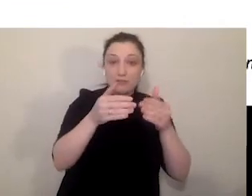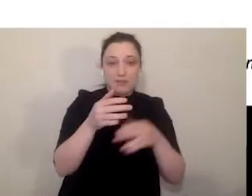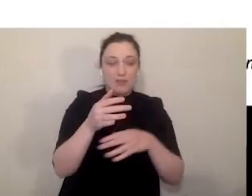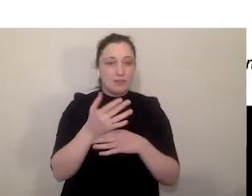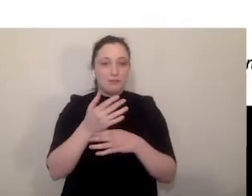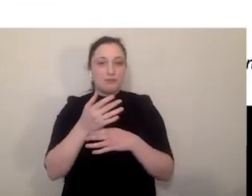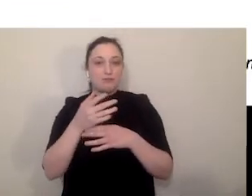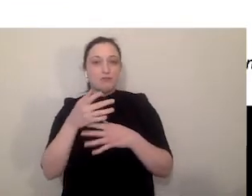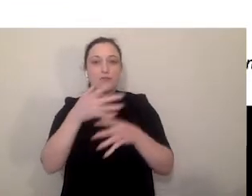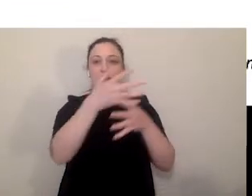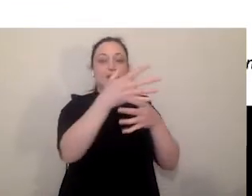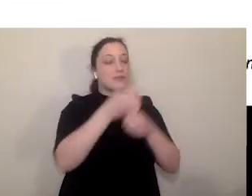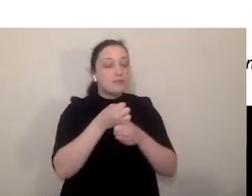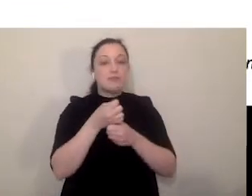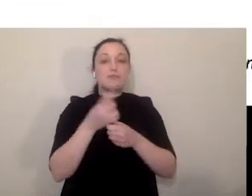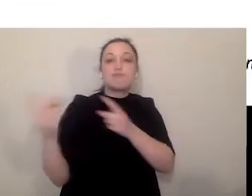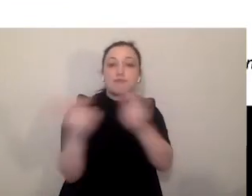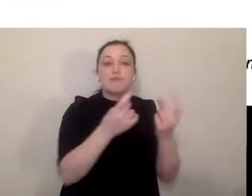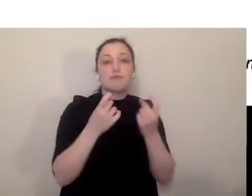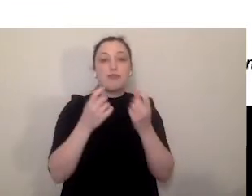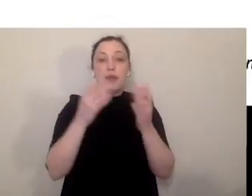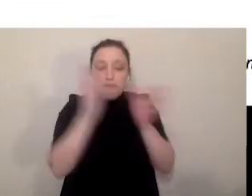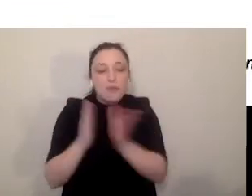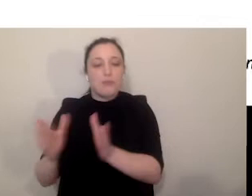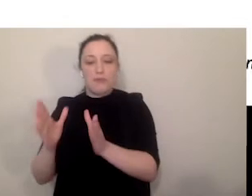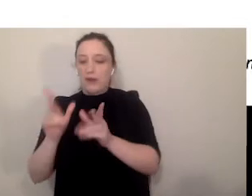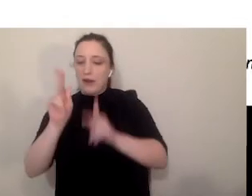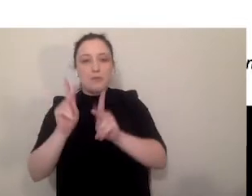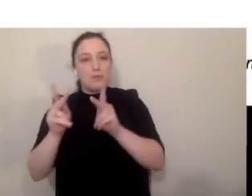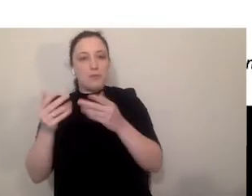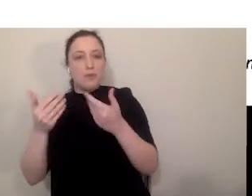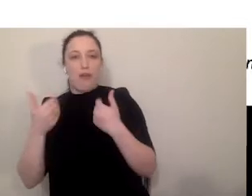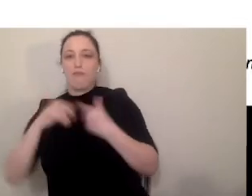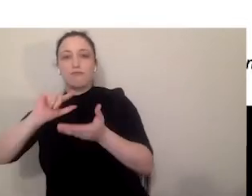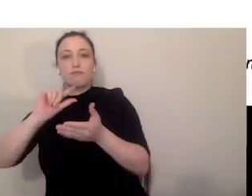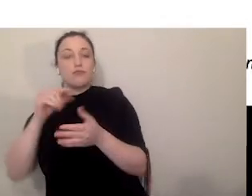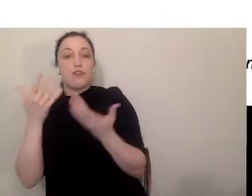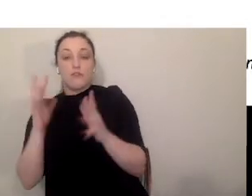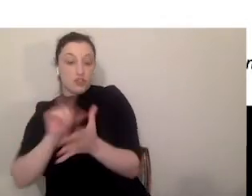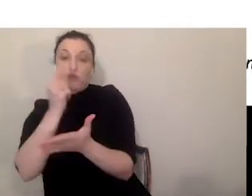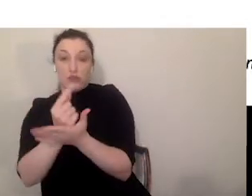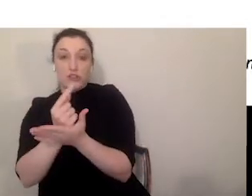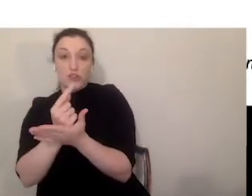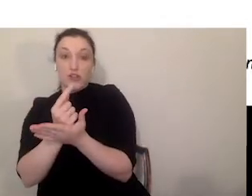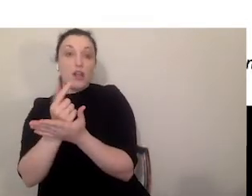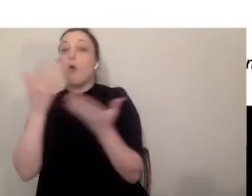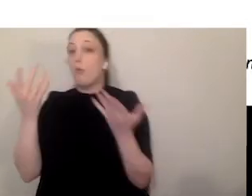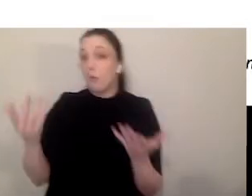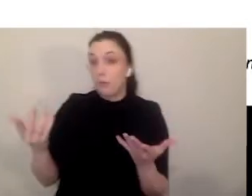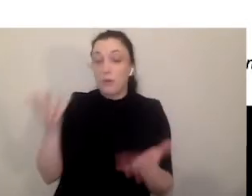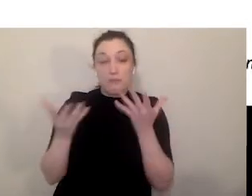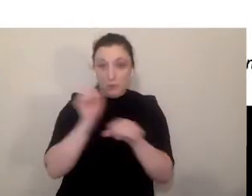either pursuing or have graduated from university. They could be already into their career, who also have some kind